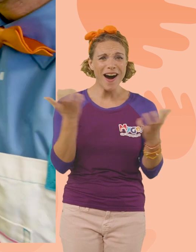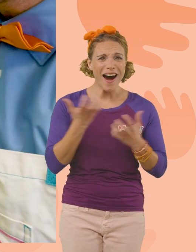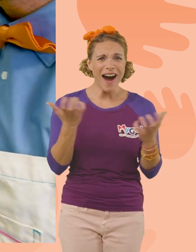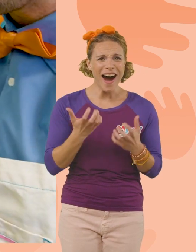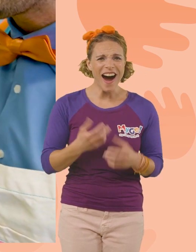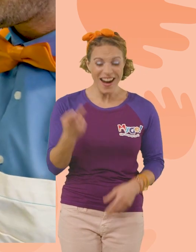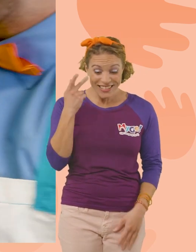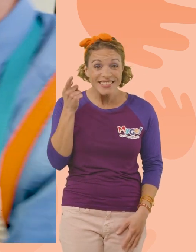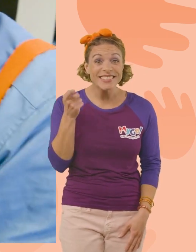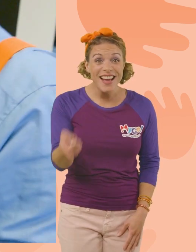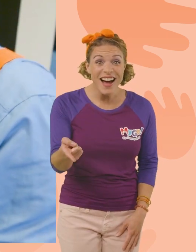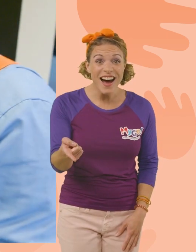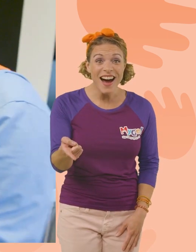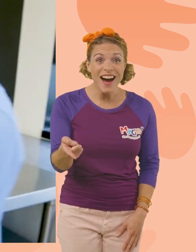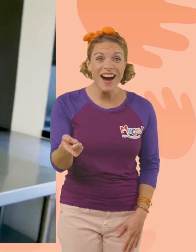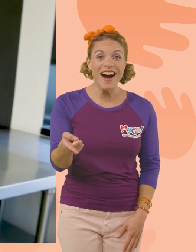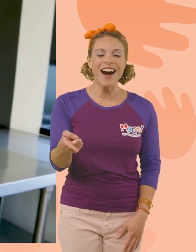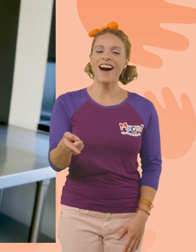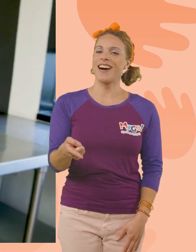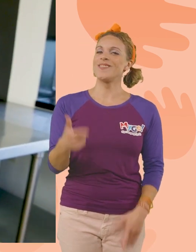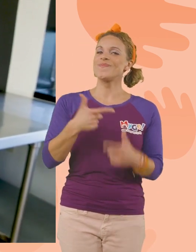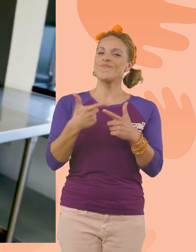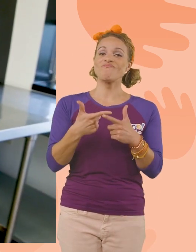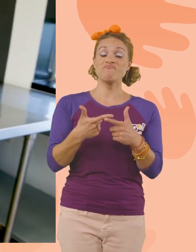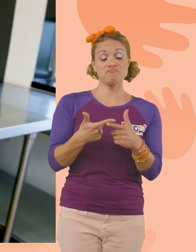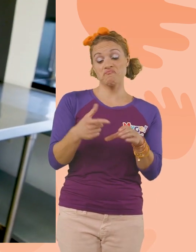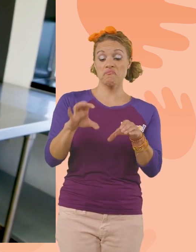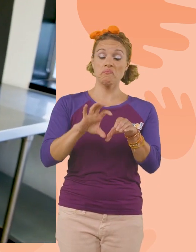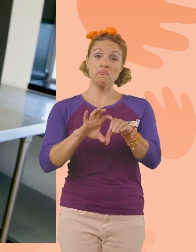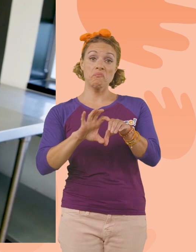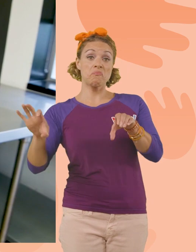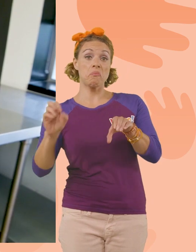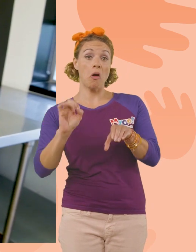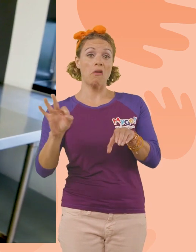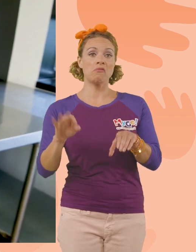Whoa, check that out. And then take it off,